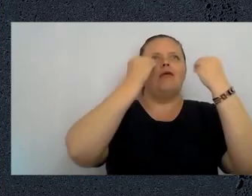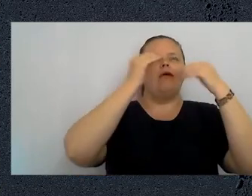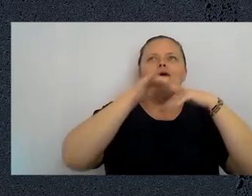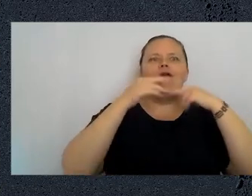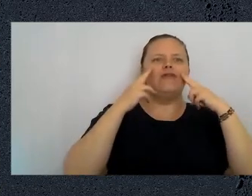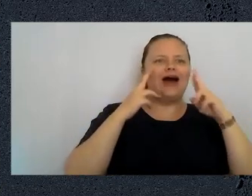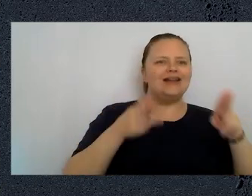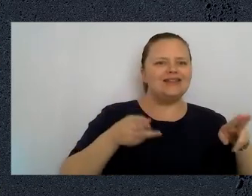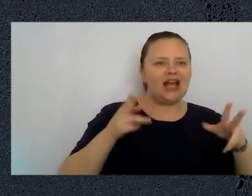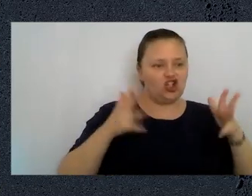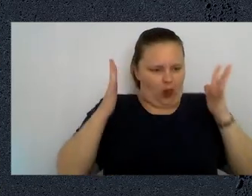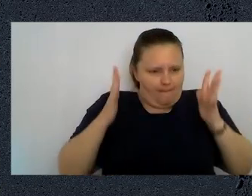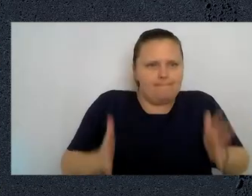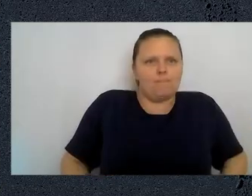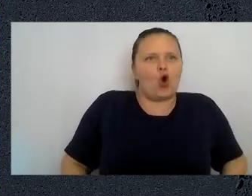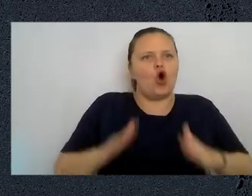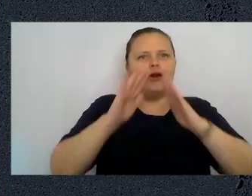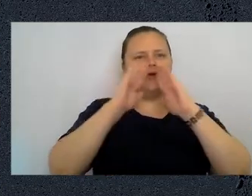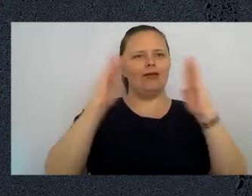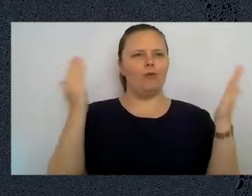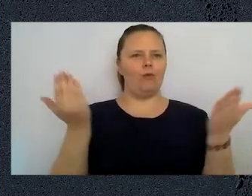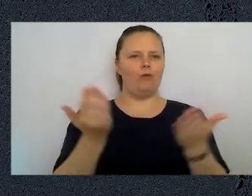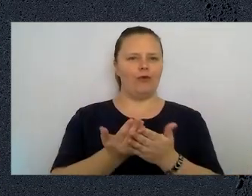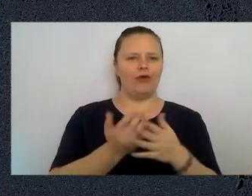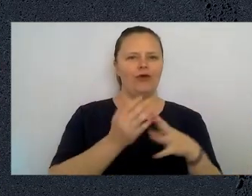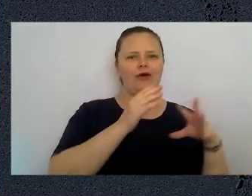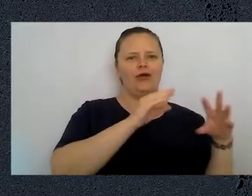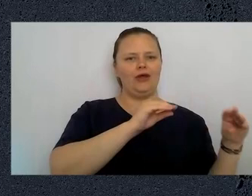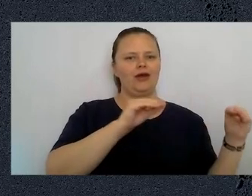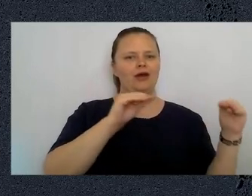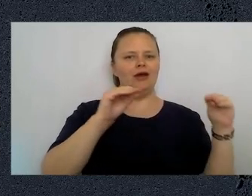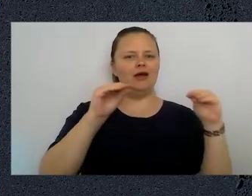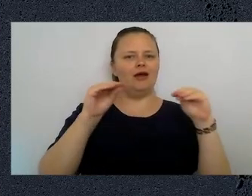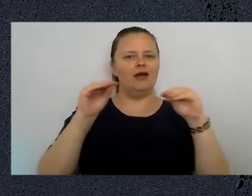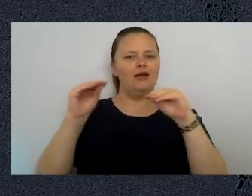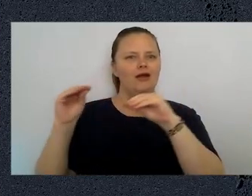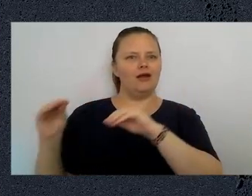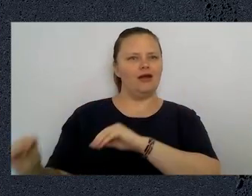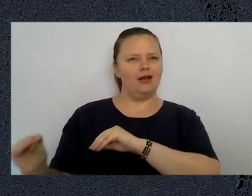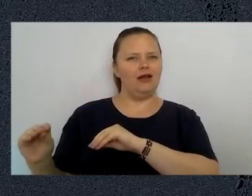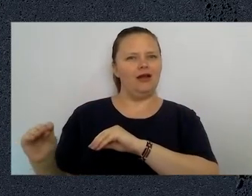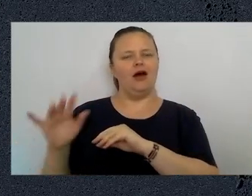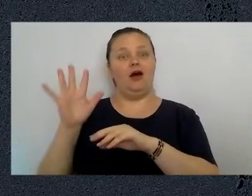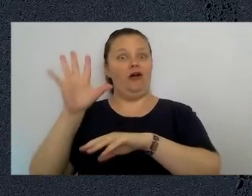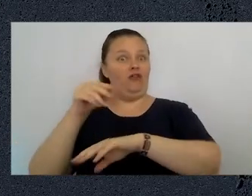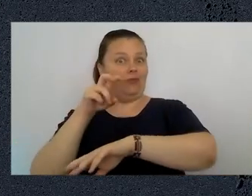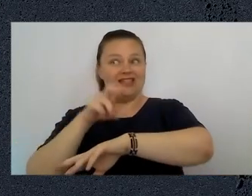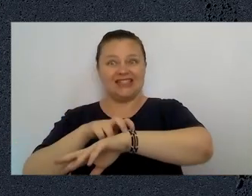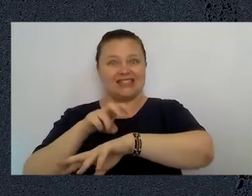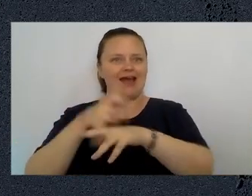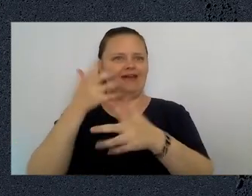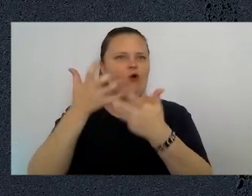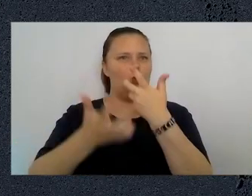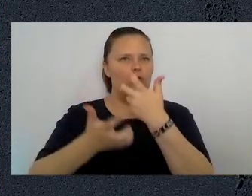body and the world, and then we move into high school, and then we go to maybe university or TAFE, or we take other